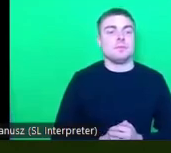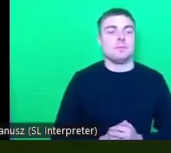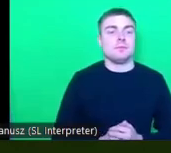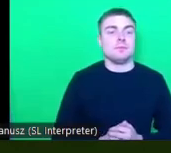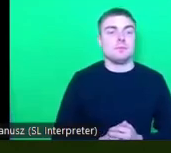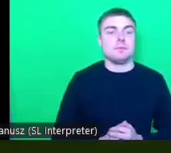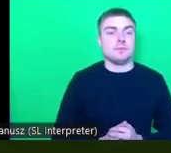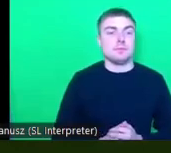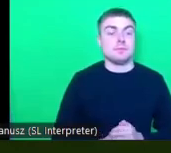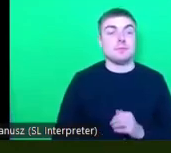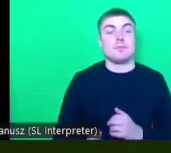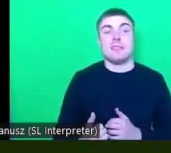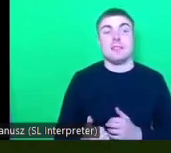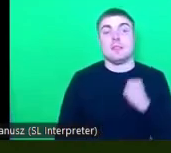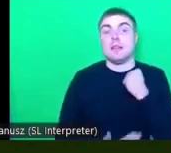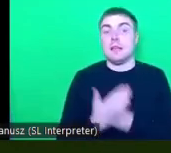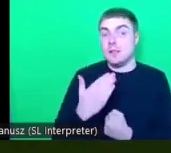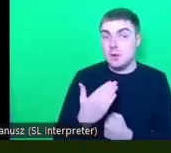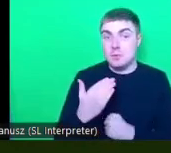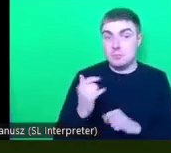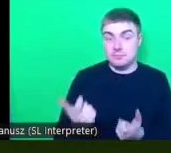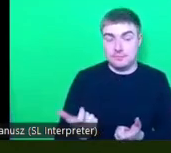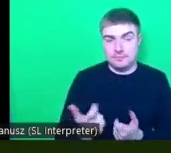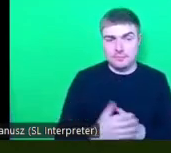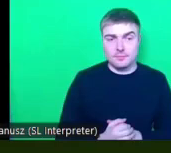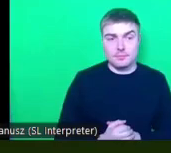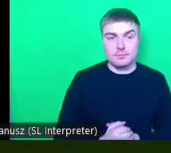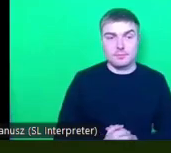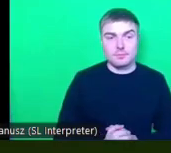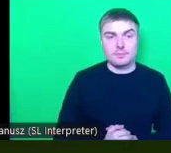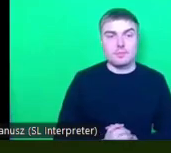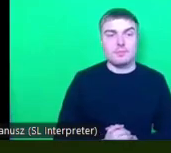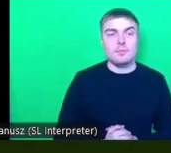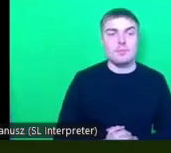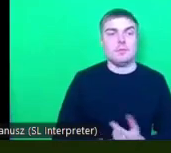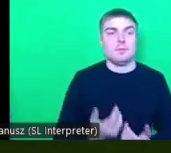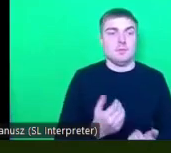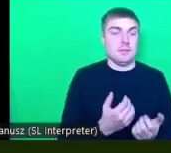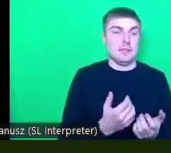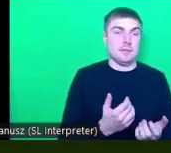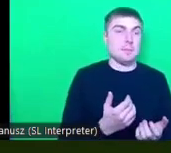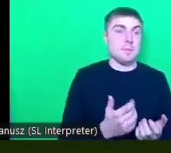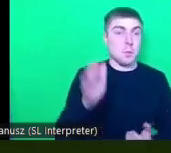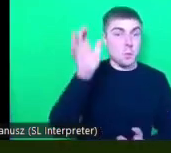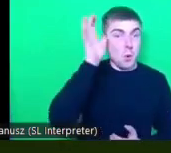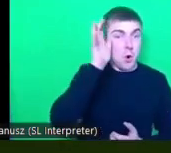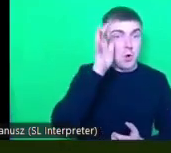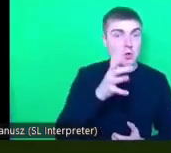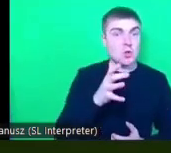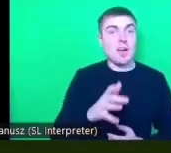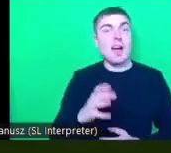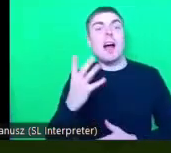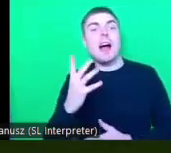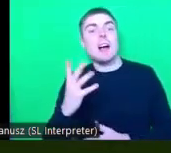the browsing level decreased inside wolf territories. We actually found the opposite, that it was increasing